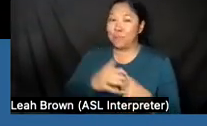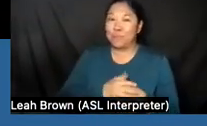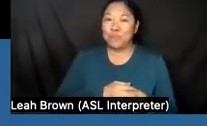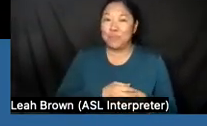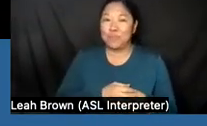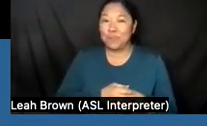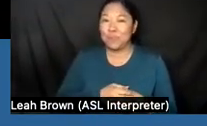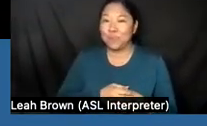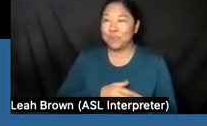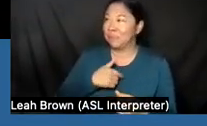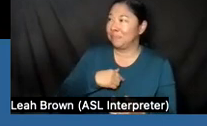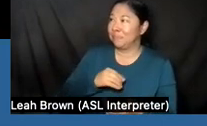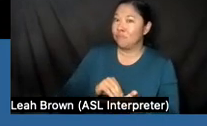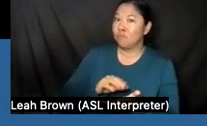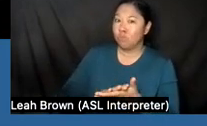blanks.